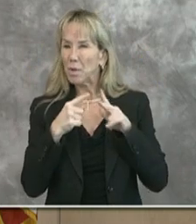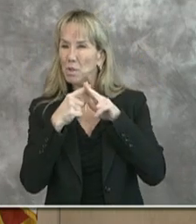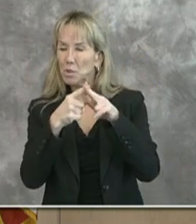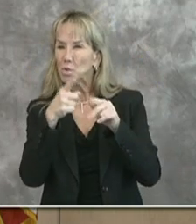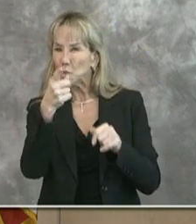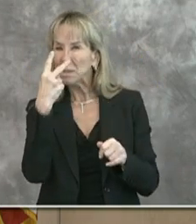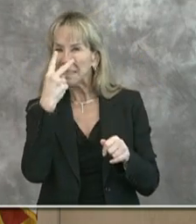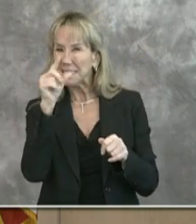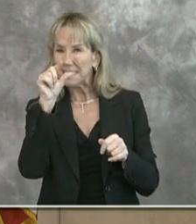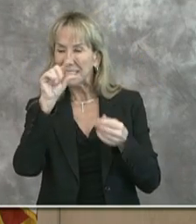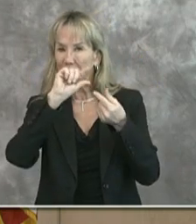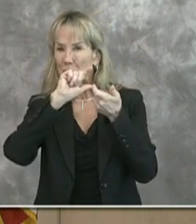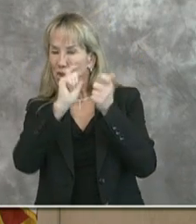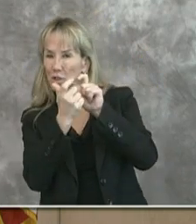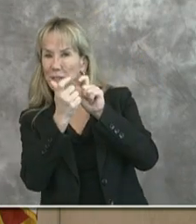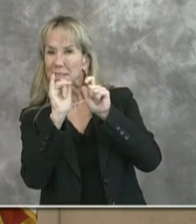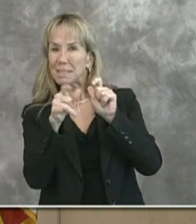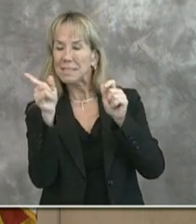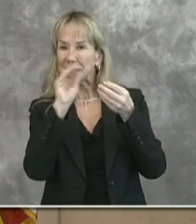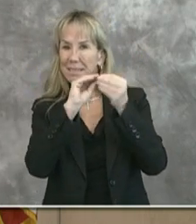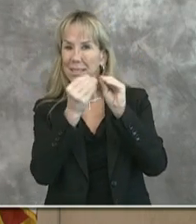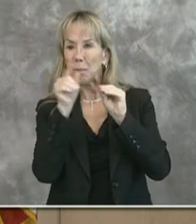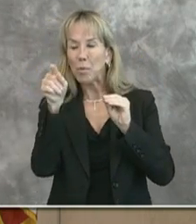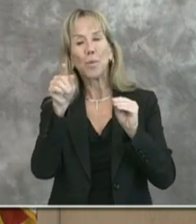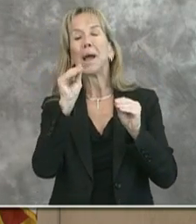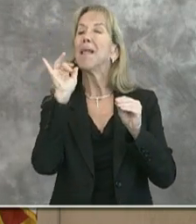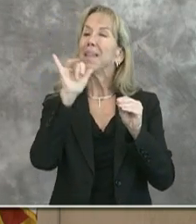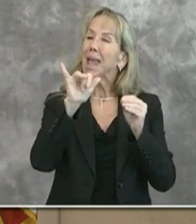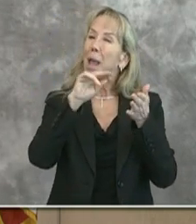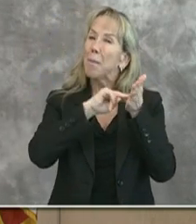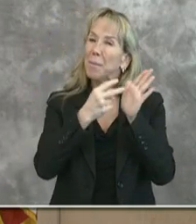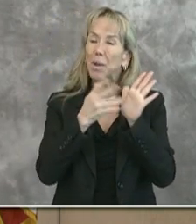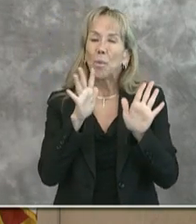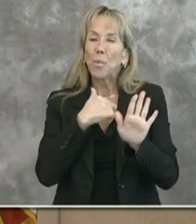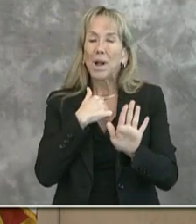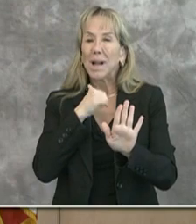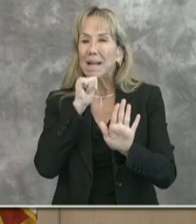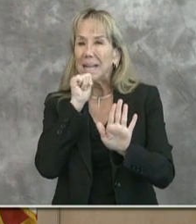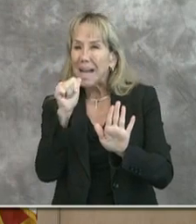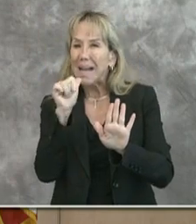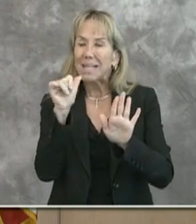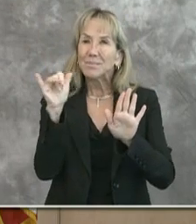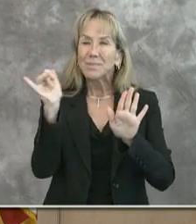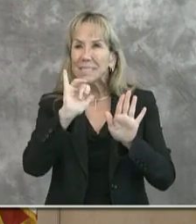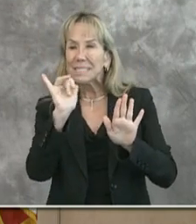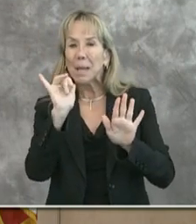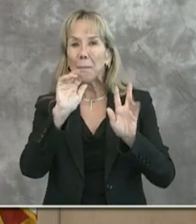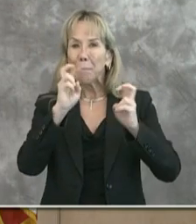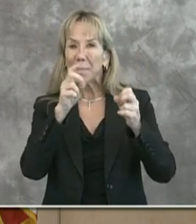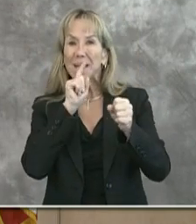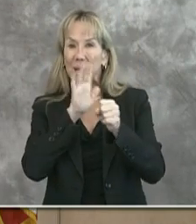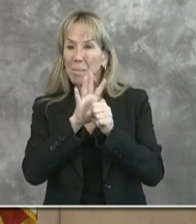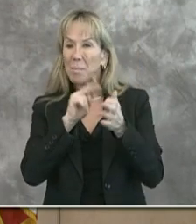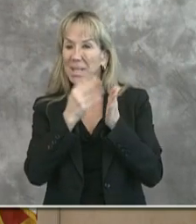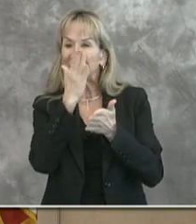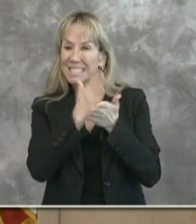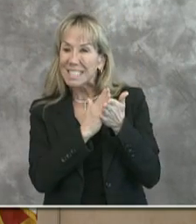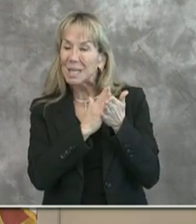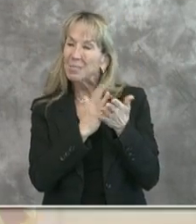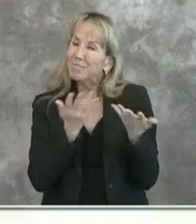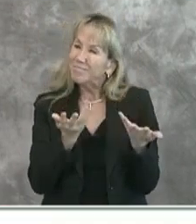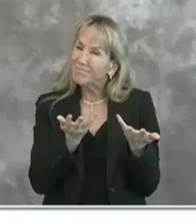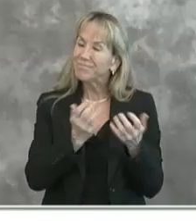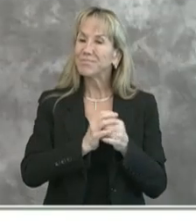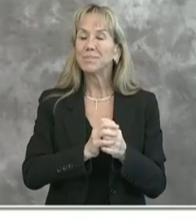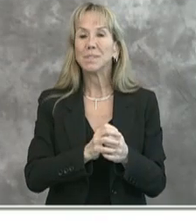It is a sense that we are not quite where we were. We don't have quite the same level of commitment and adherence. If you take a